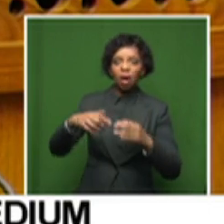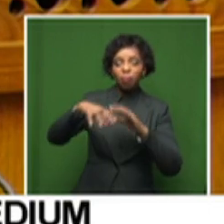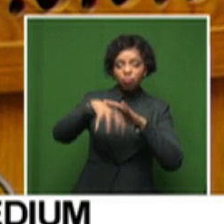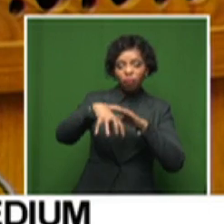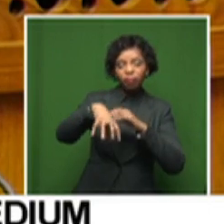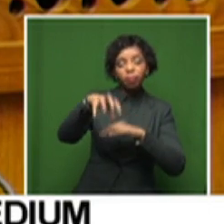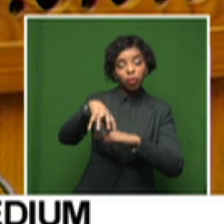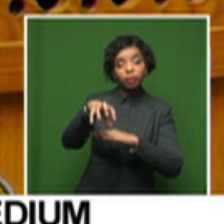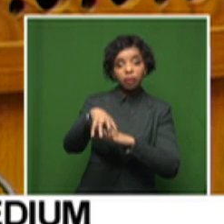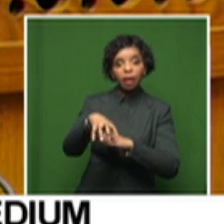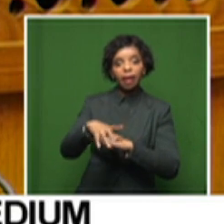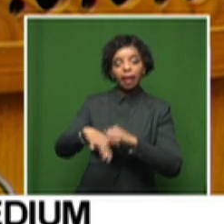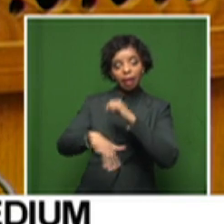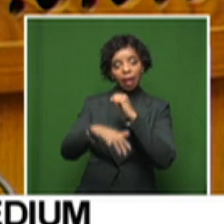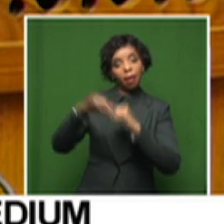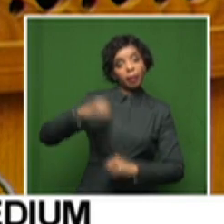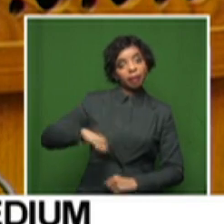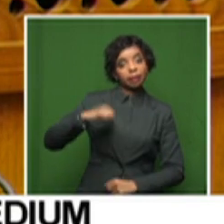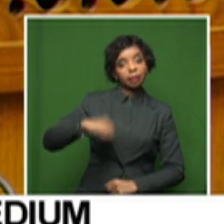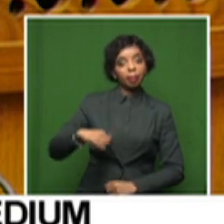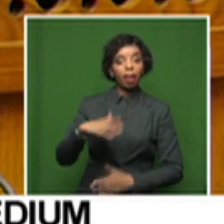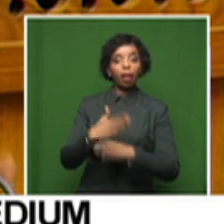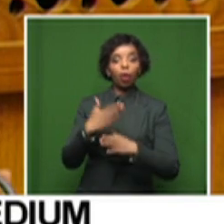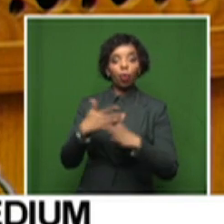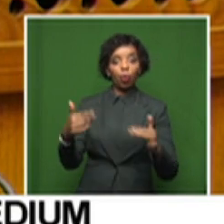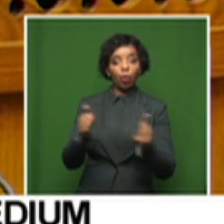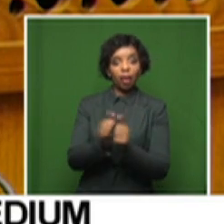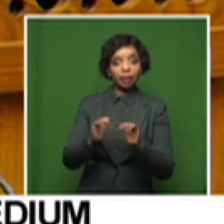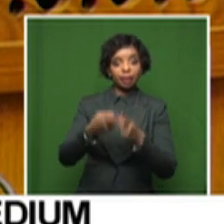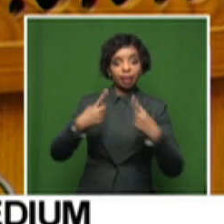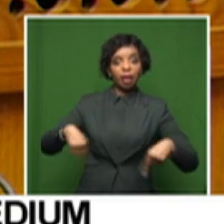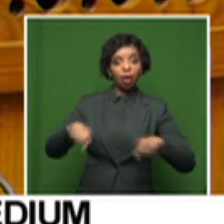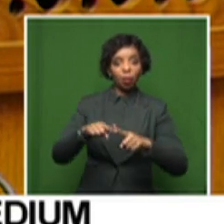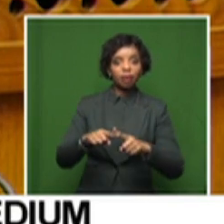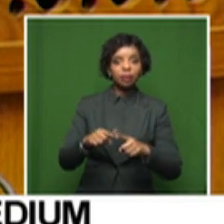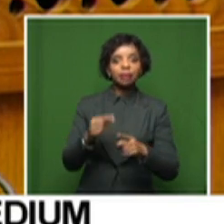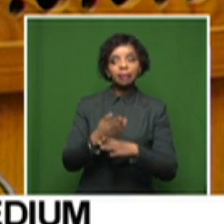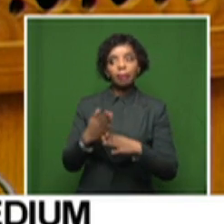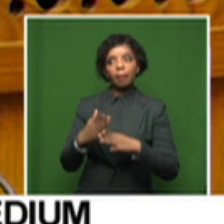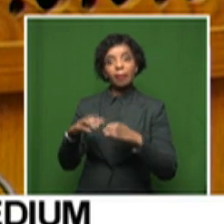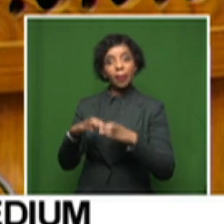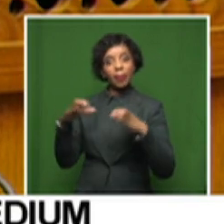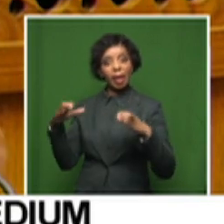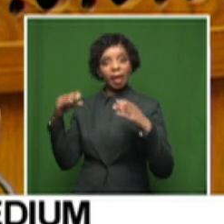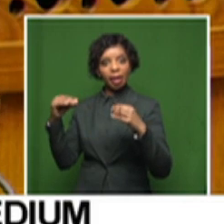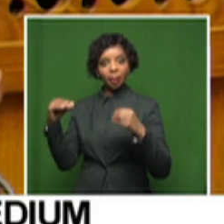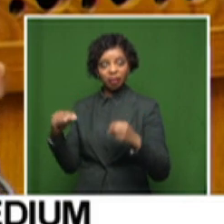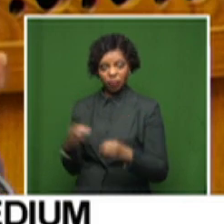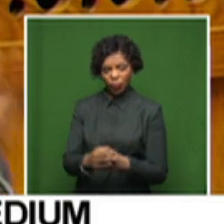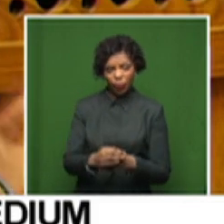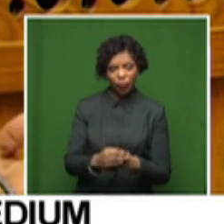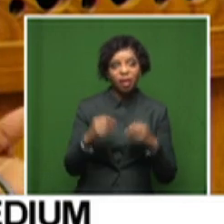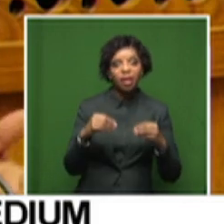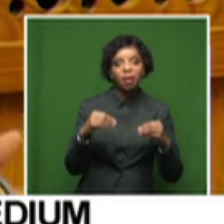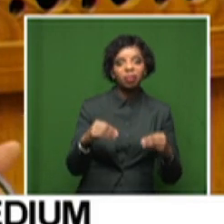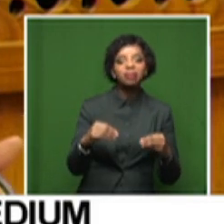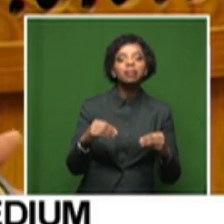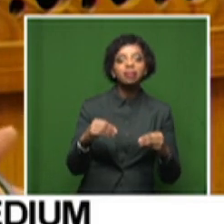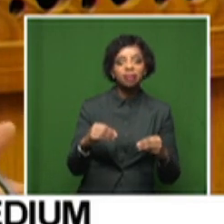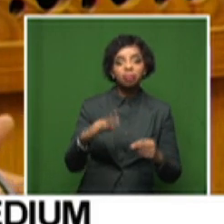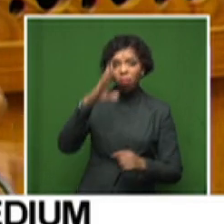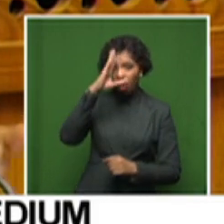provincial and municipal colleagues, with small and big business, in opinions